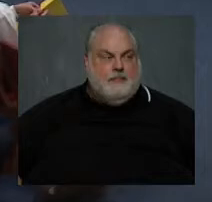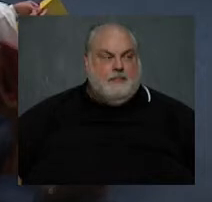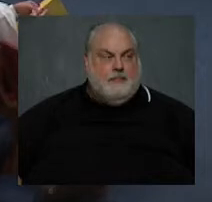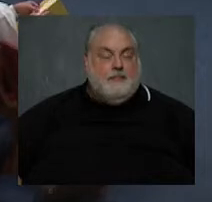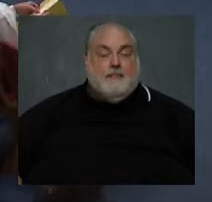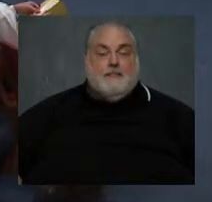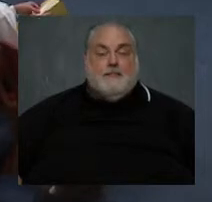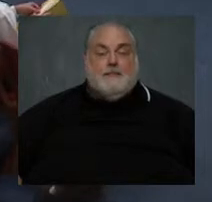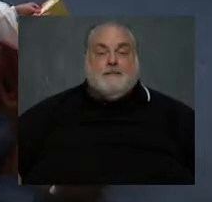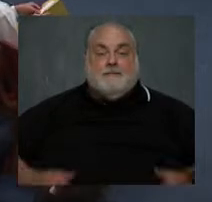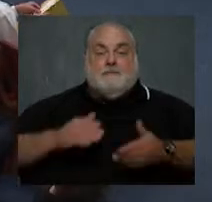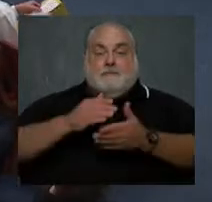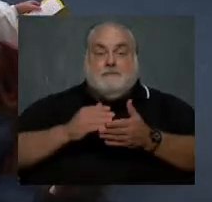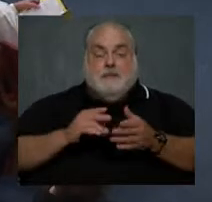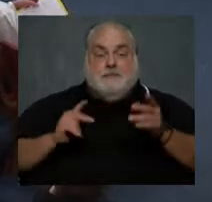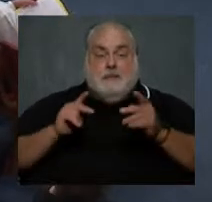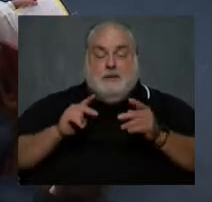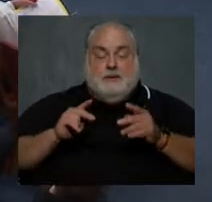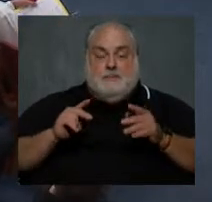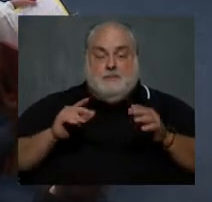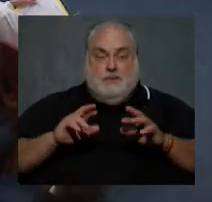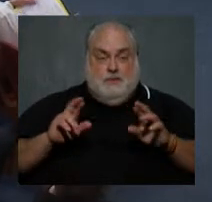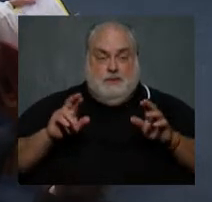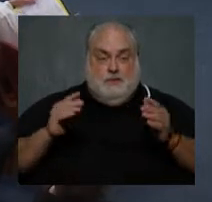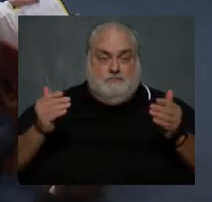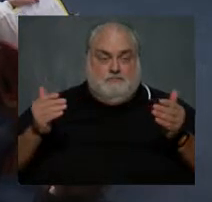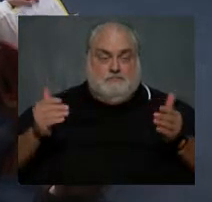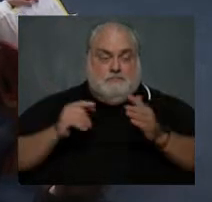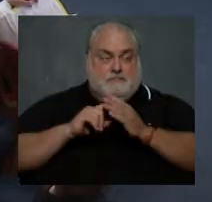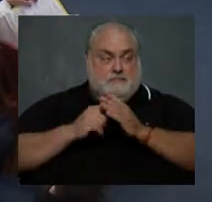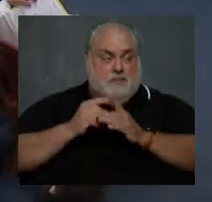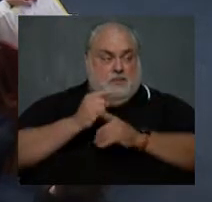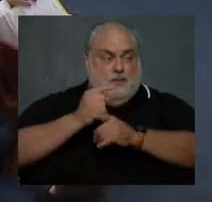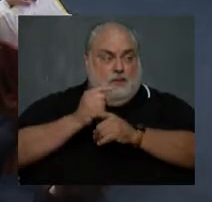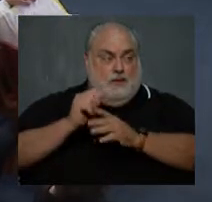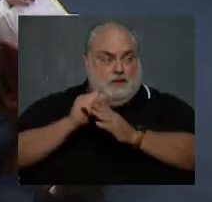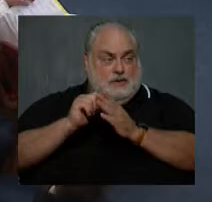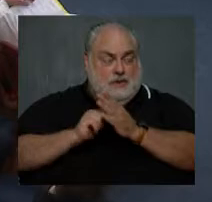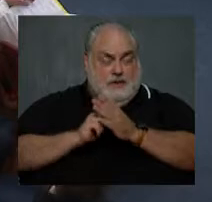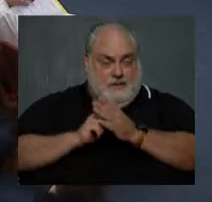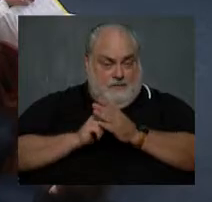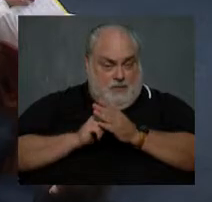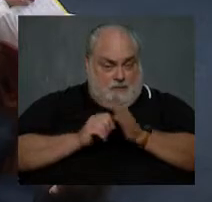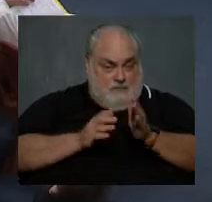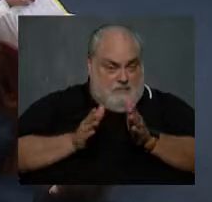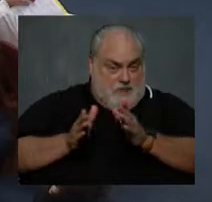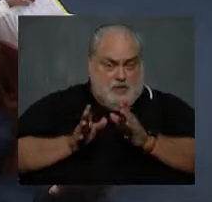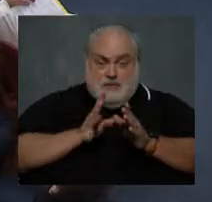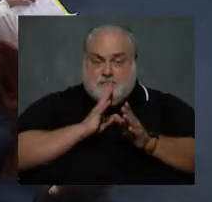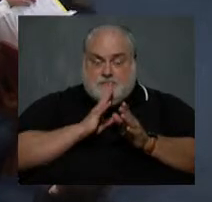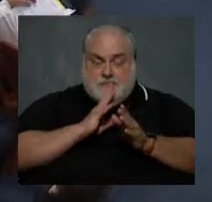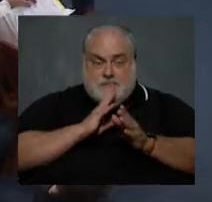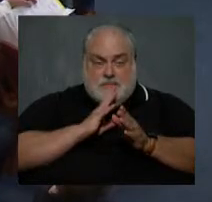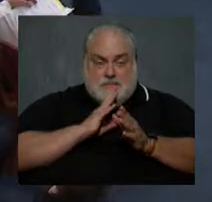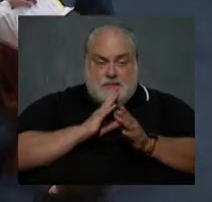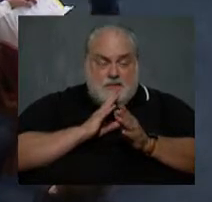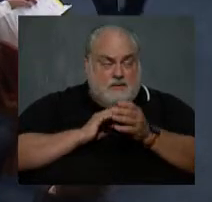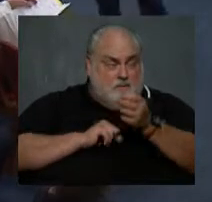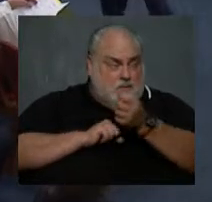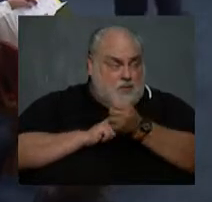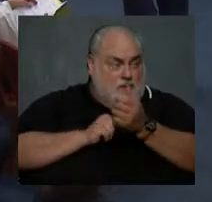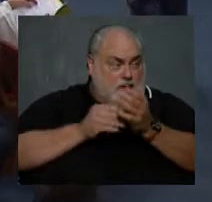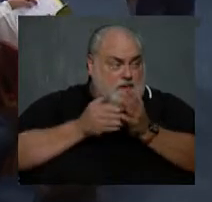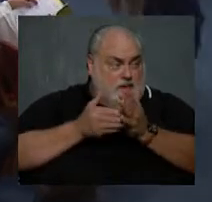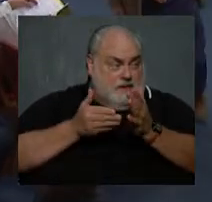We have some folks who are just coming in. We're getting ready to get started on our regular agenda. Did you wish to speak to an item that is at the hearing?